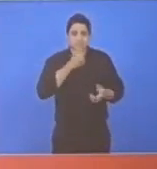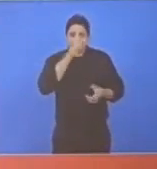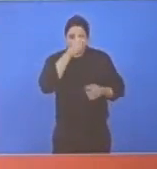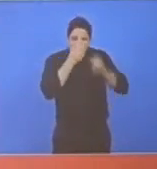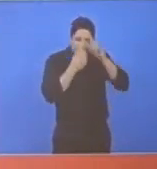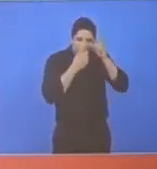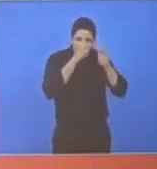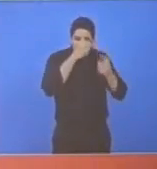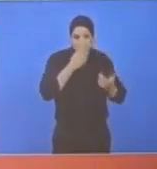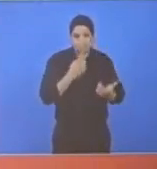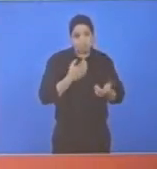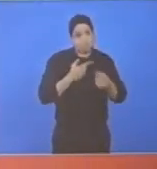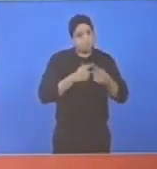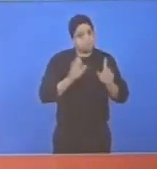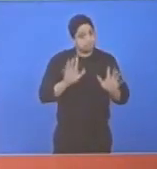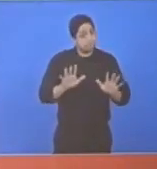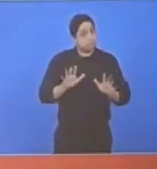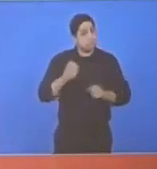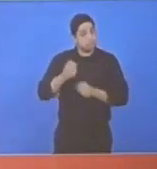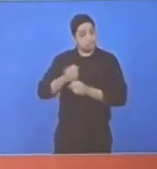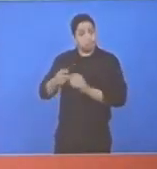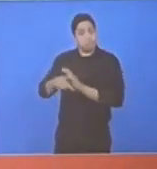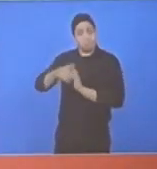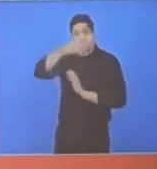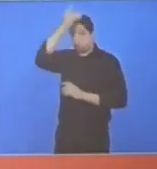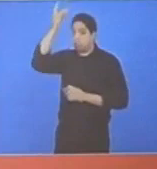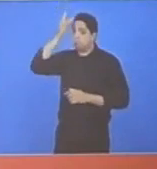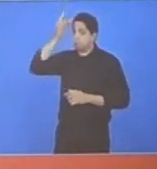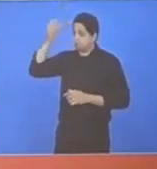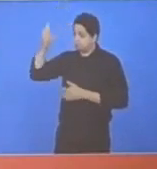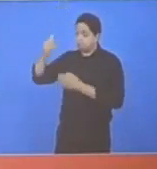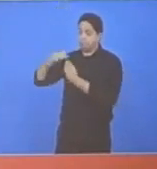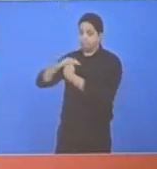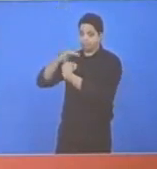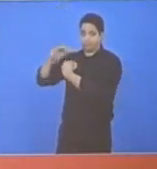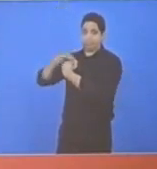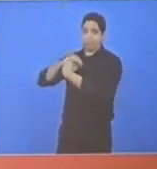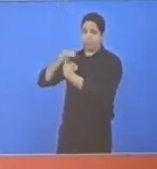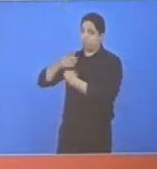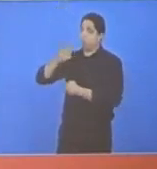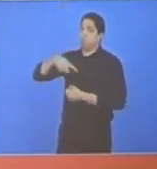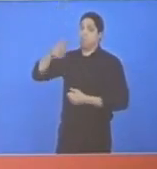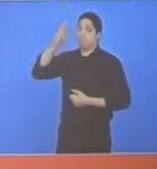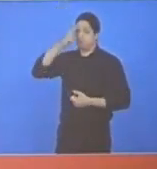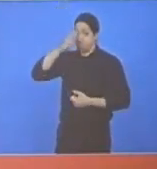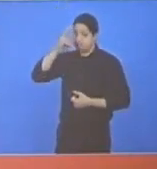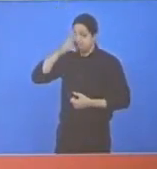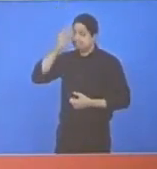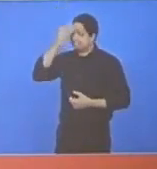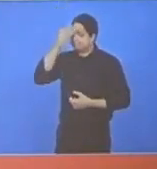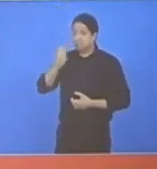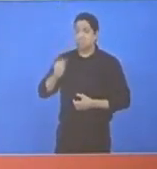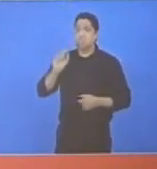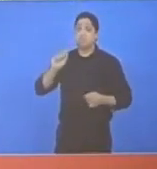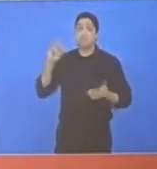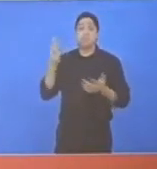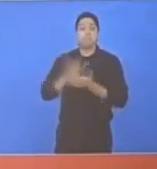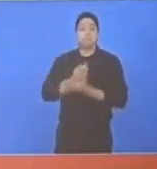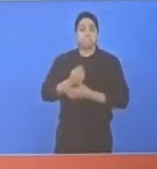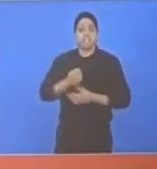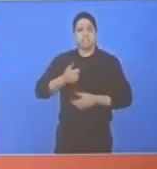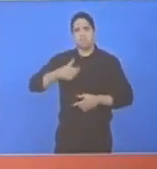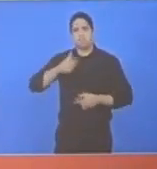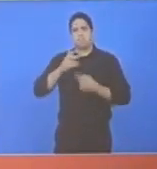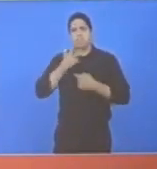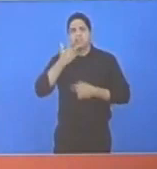Holy Spirit, the role of the work of the Holy Spirit is to bring to memory all the projects and all the